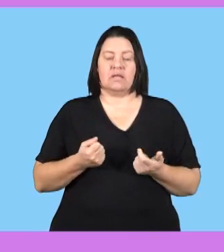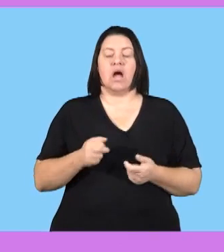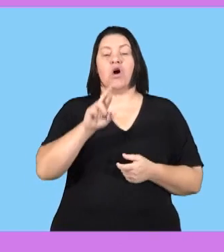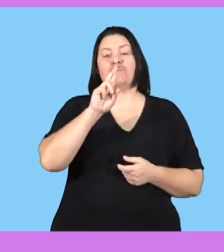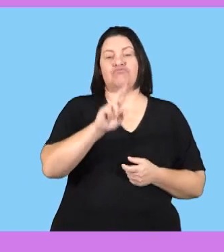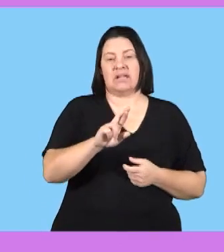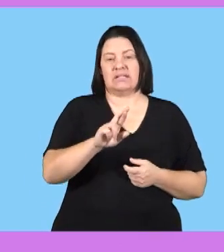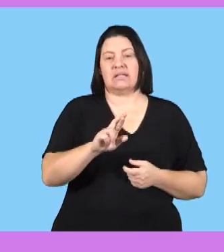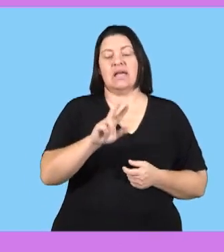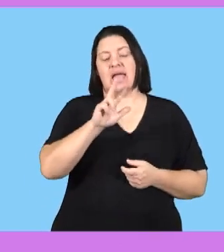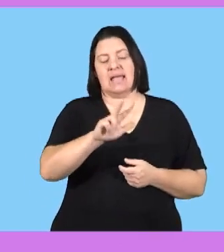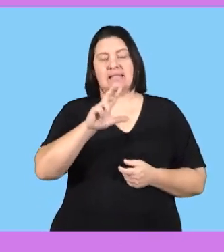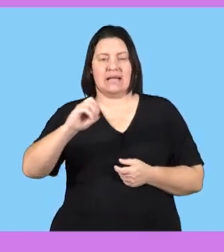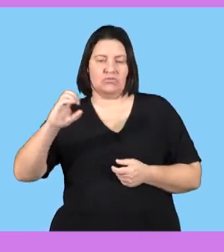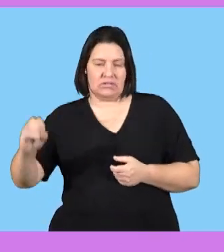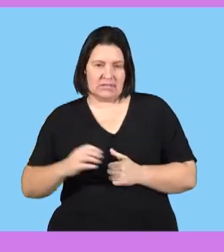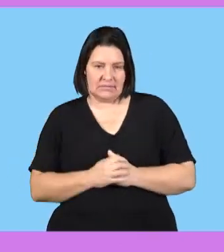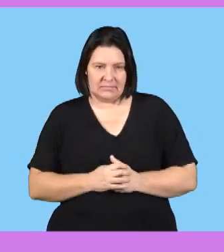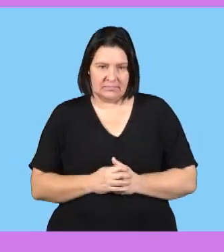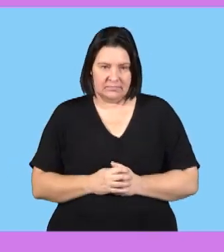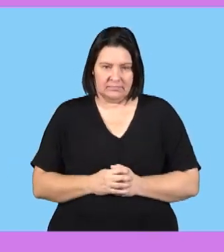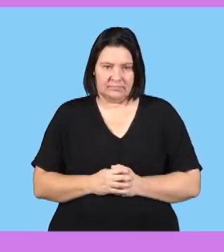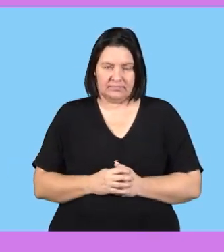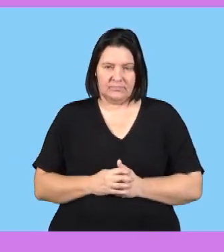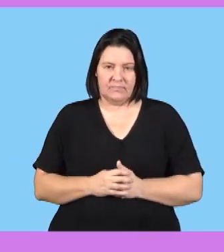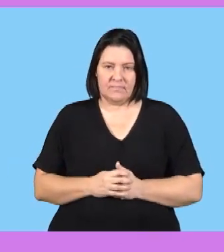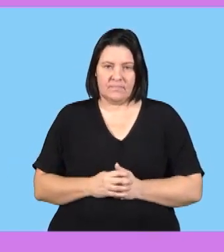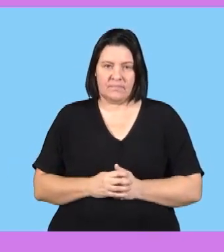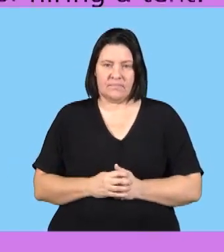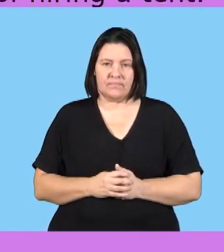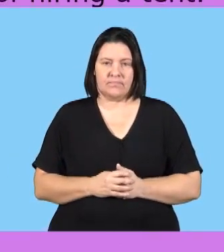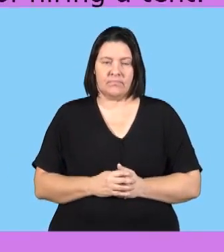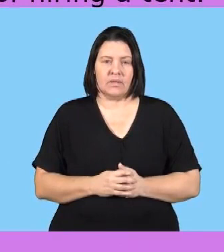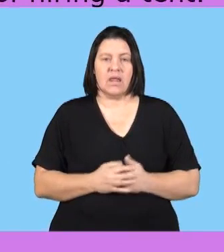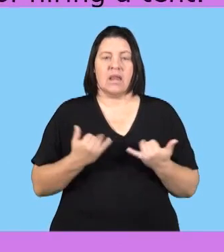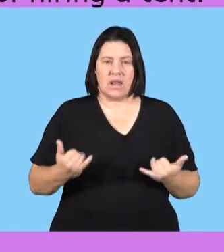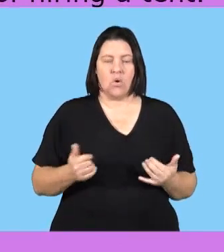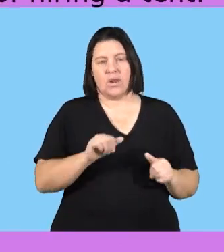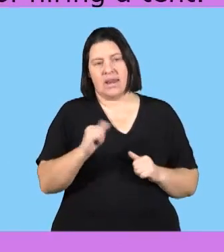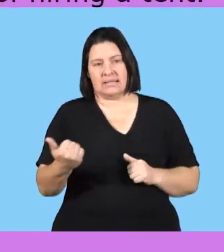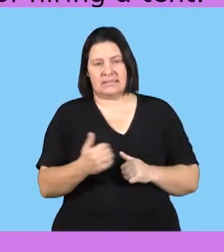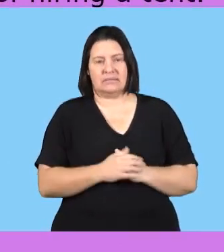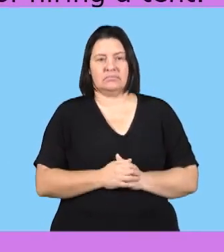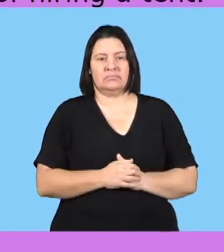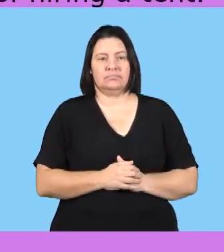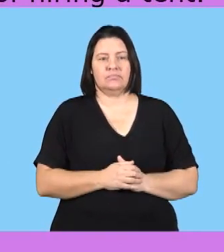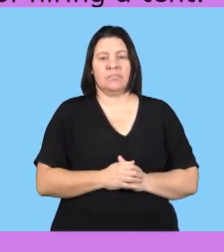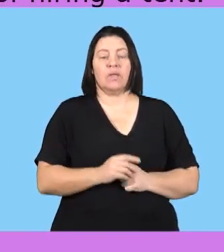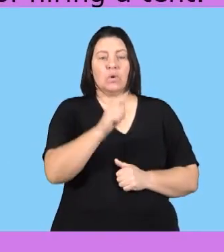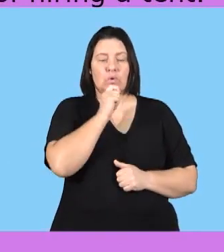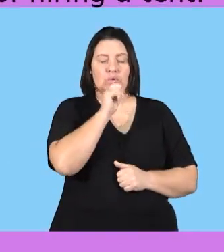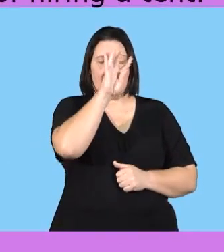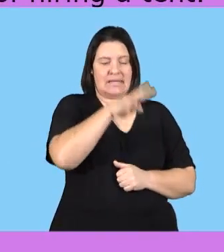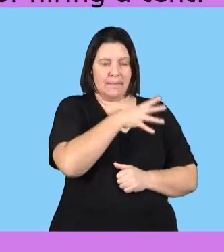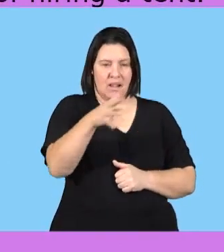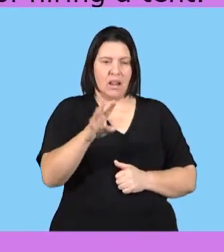same. Then our cost is still 800 rand. Let us move to the next question.